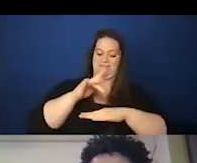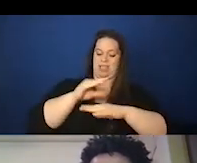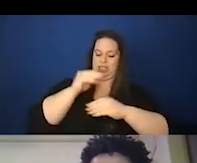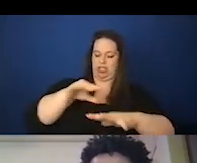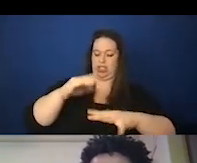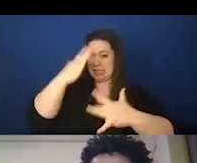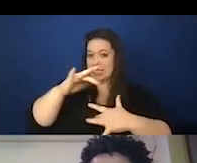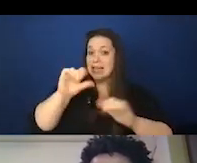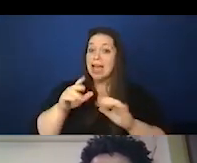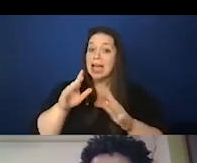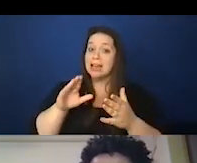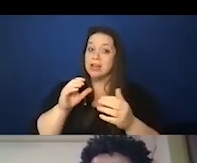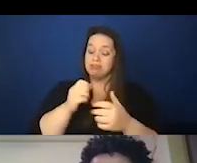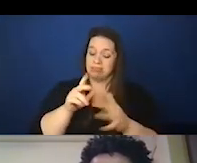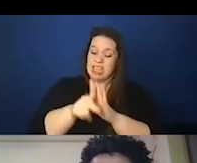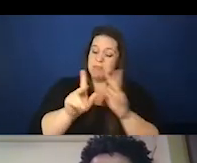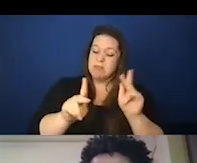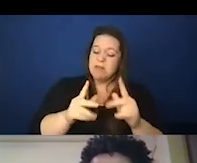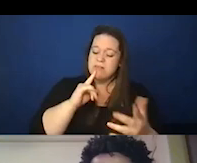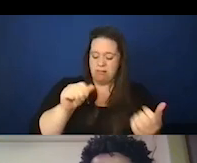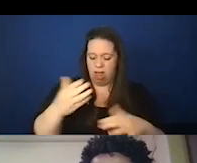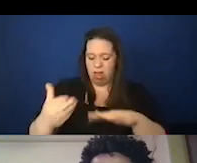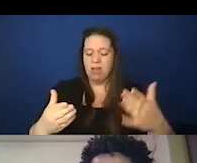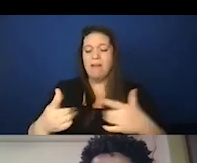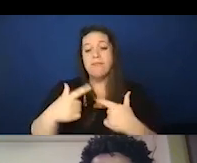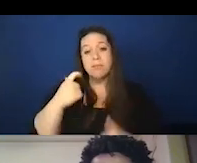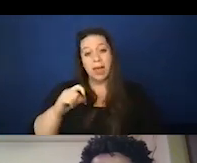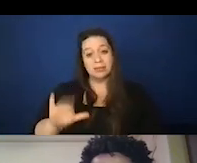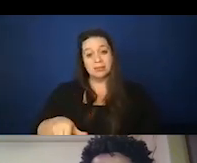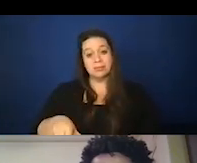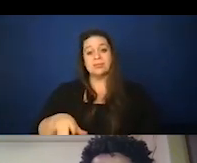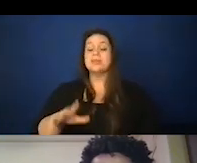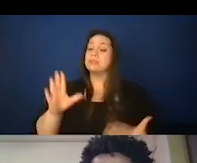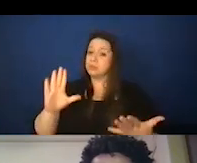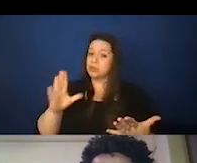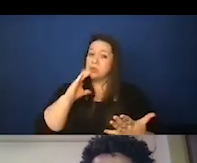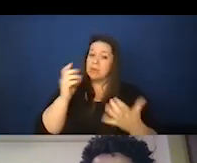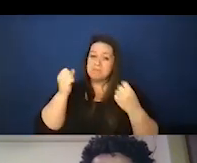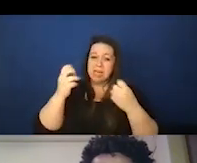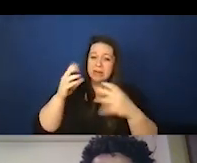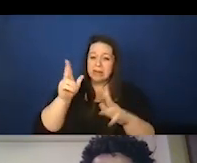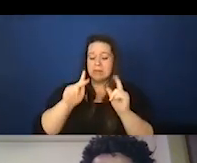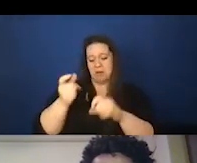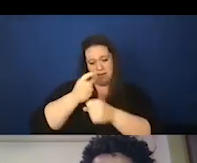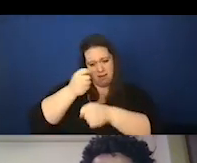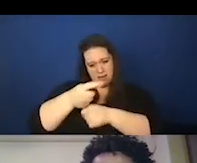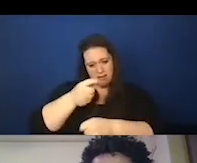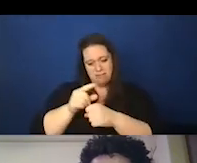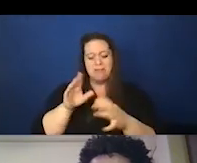about 50,000 people per year, whereas now COVID will kill, by the next month,